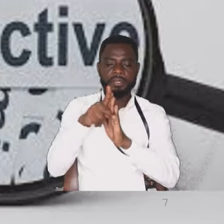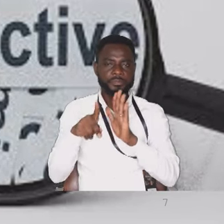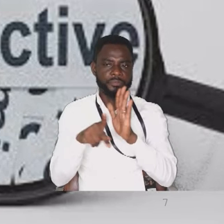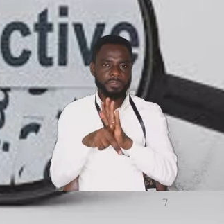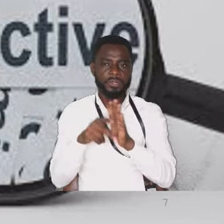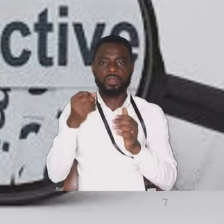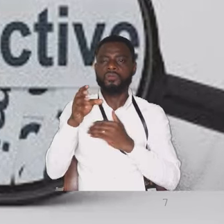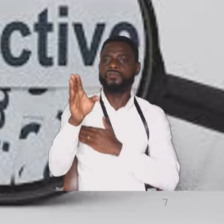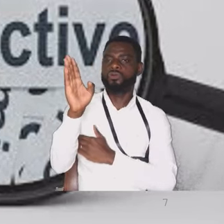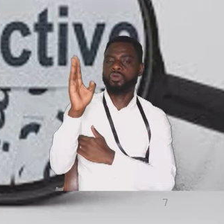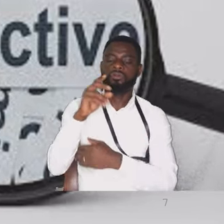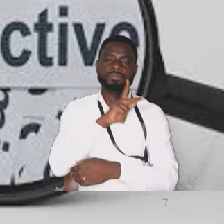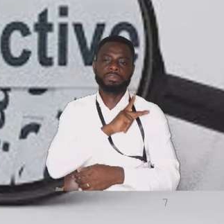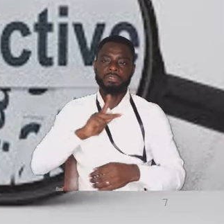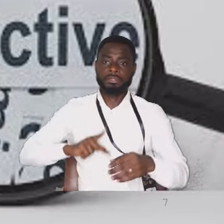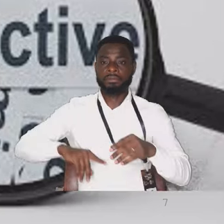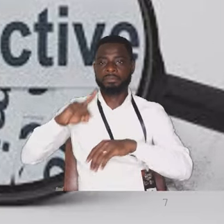of God's kingdom.